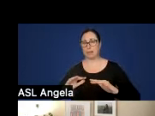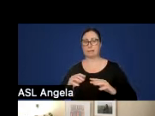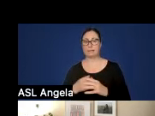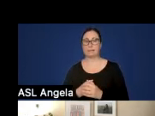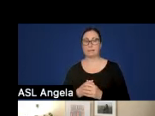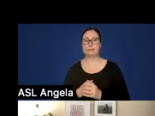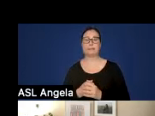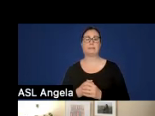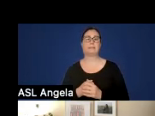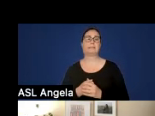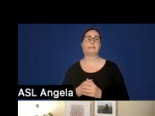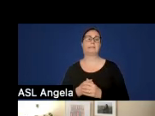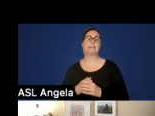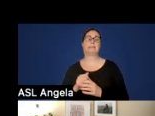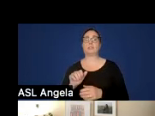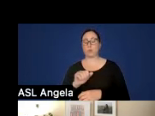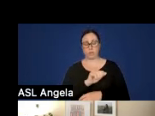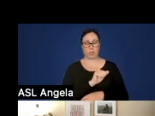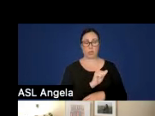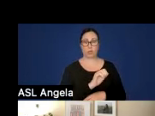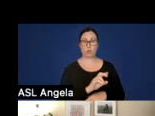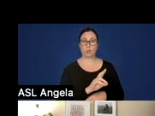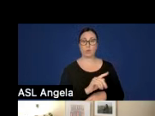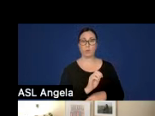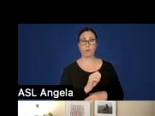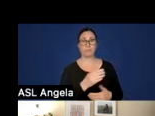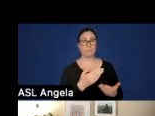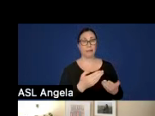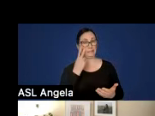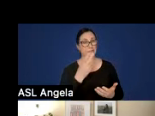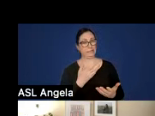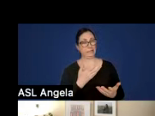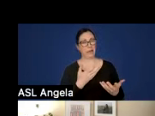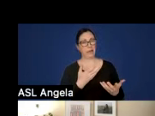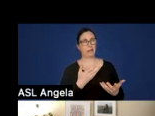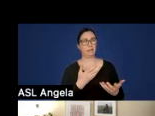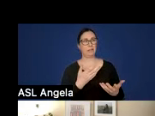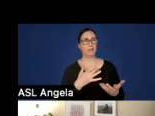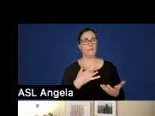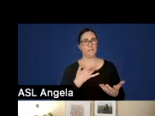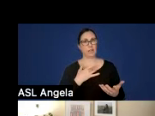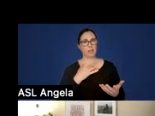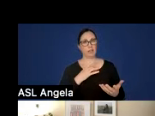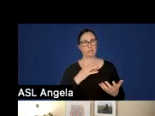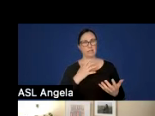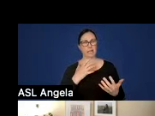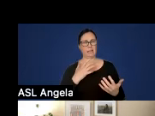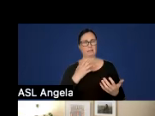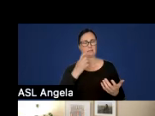So in the acute stage, you might see that like dulled sensory affect with the change in memory